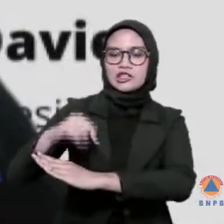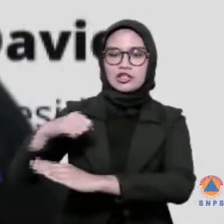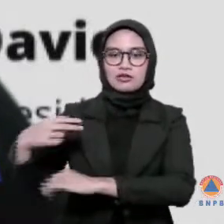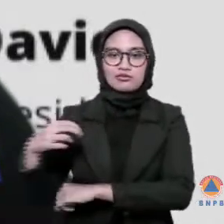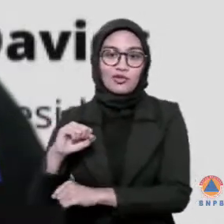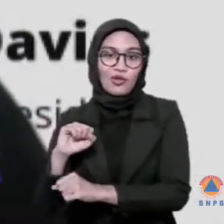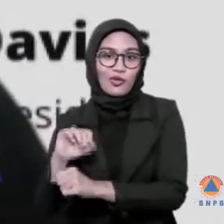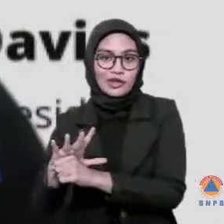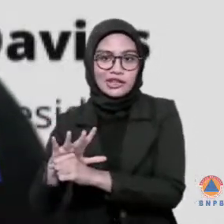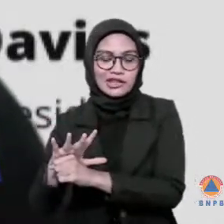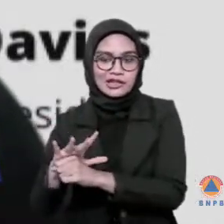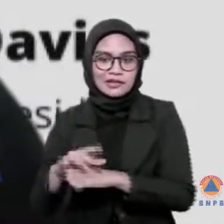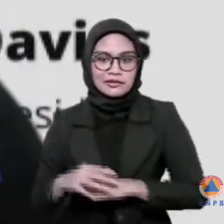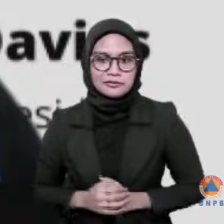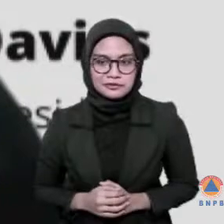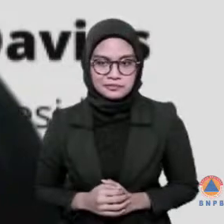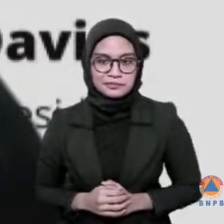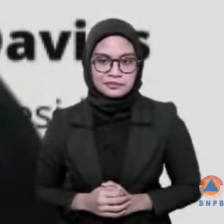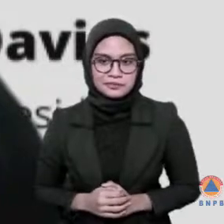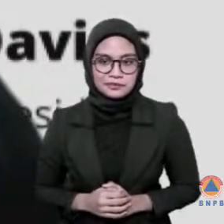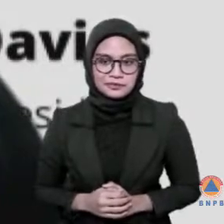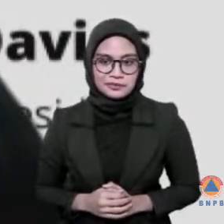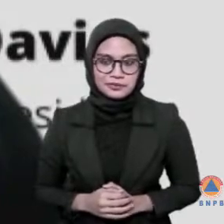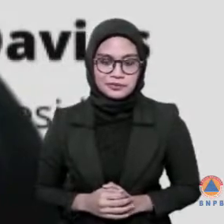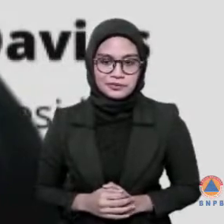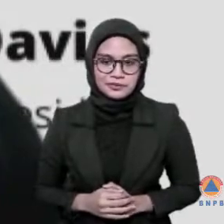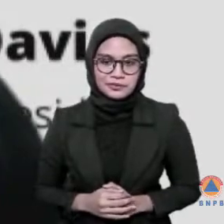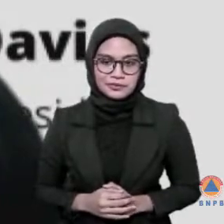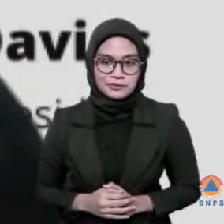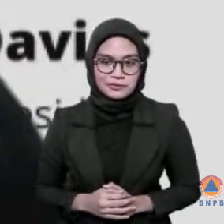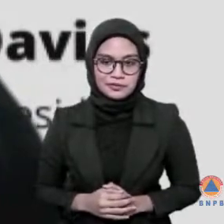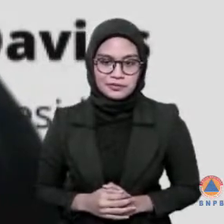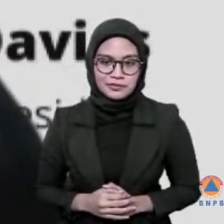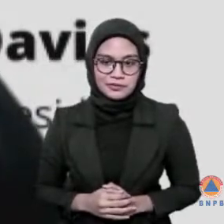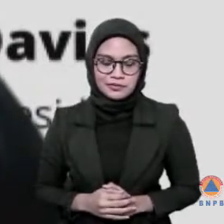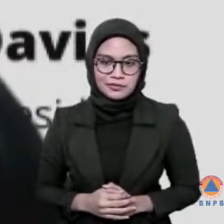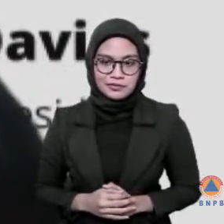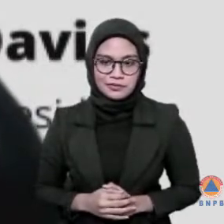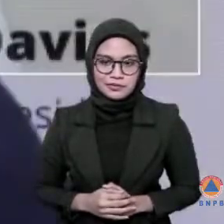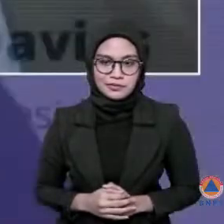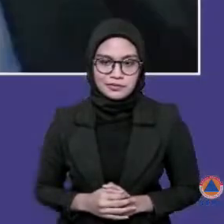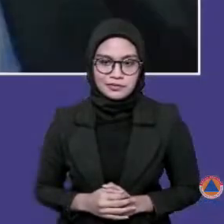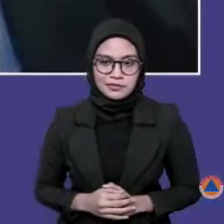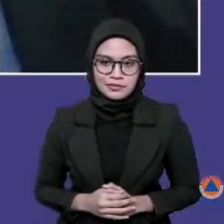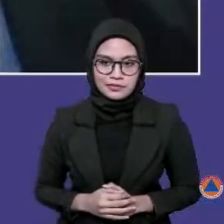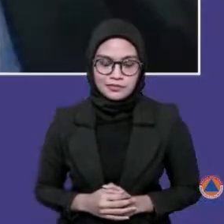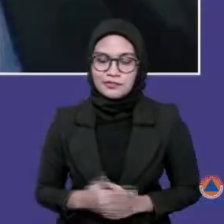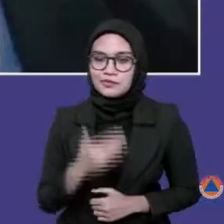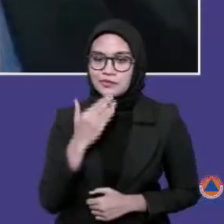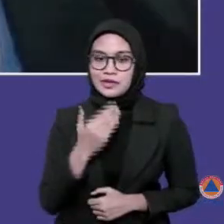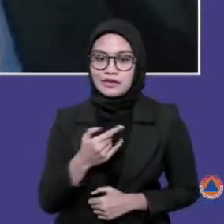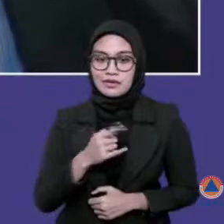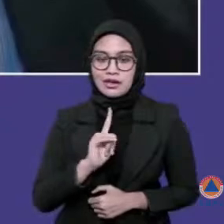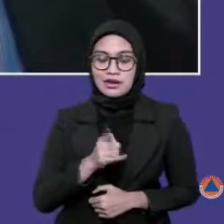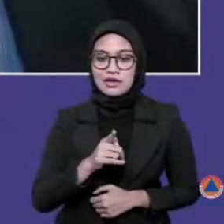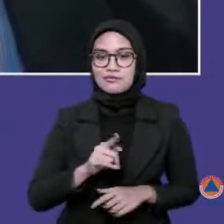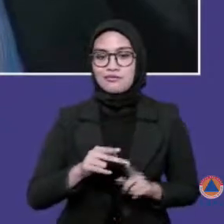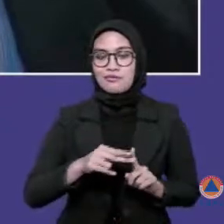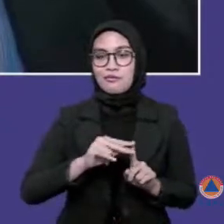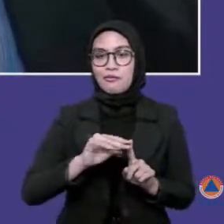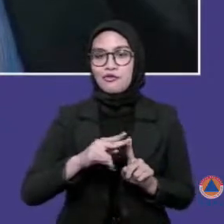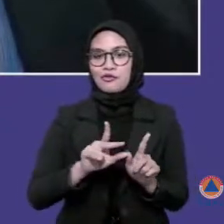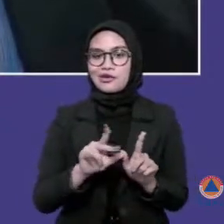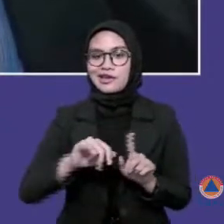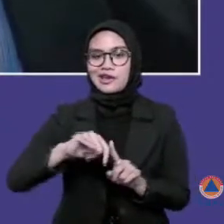to you and welcome you to our call today. Thank you. Okay,